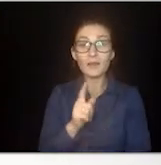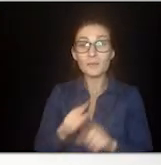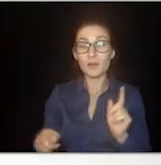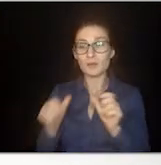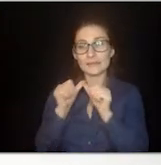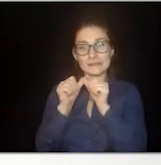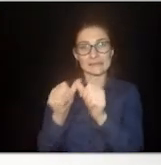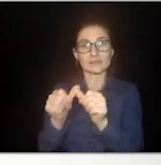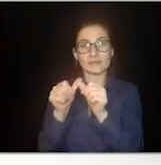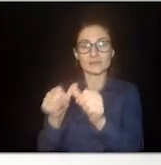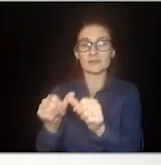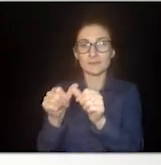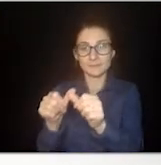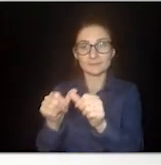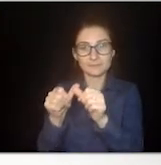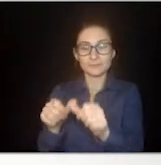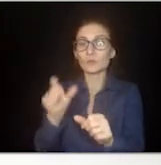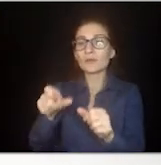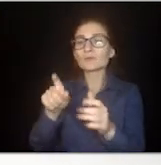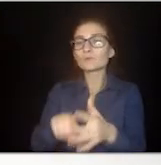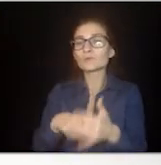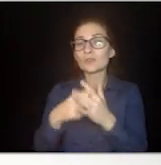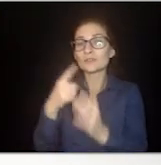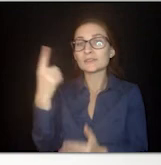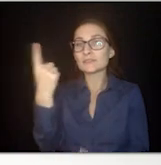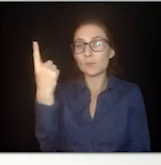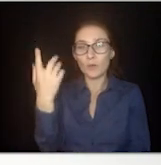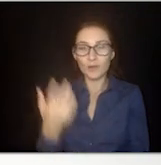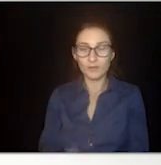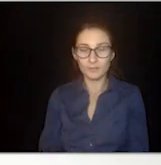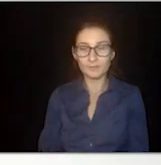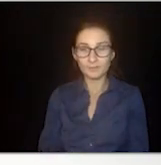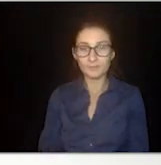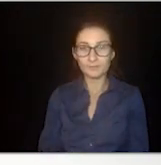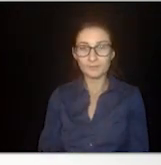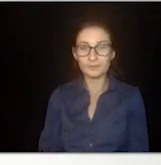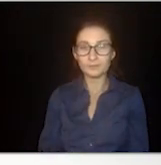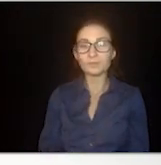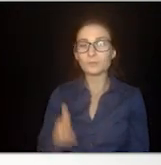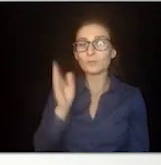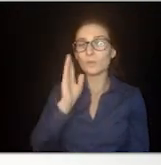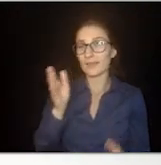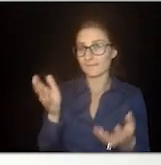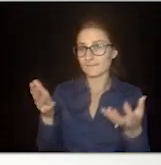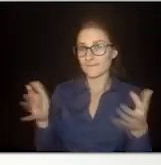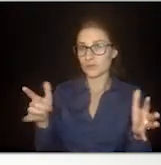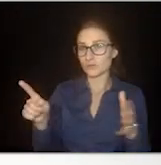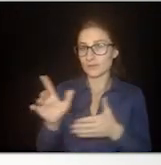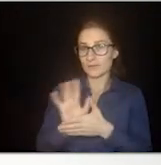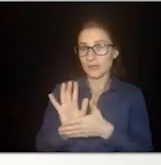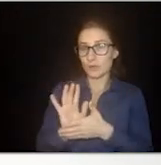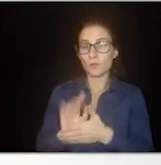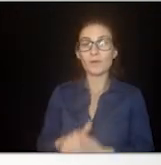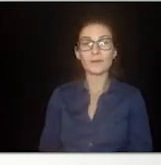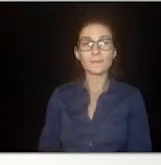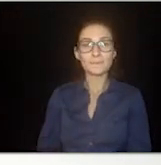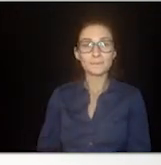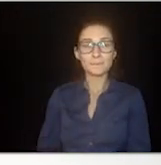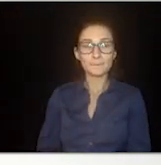it's consistency. iPad. It's you've got to start somewhere. Let me finish this, and then we'll take questions.